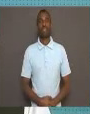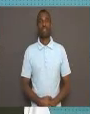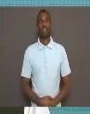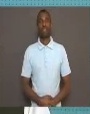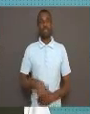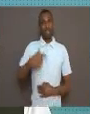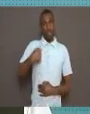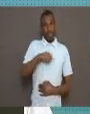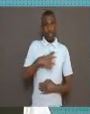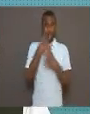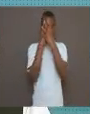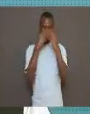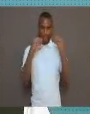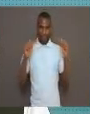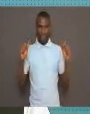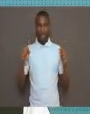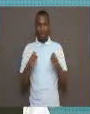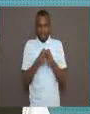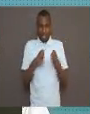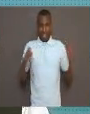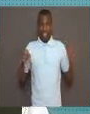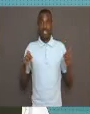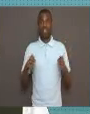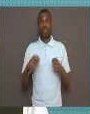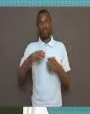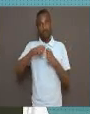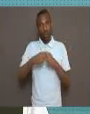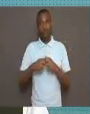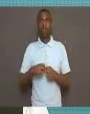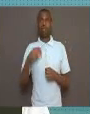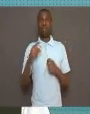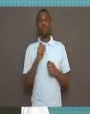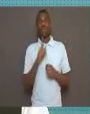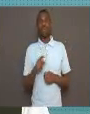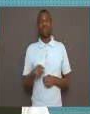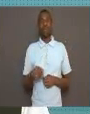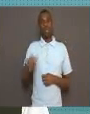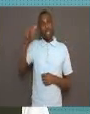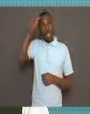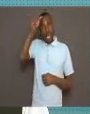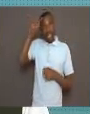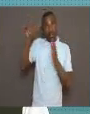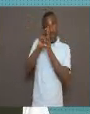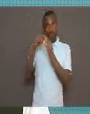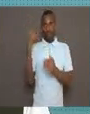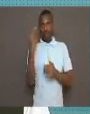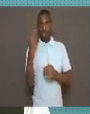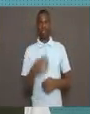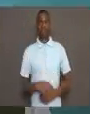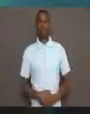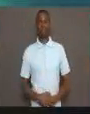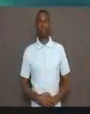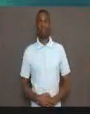We will solve an extension problem using a Young's modulus.